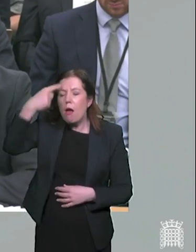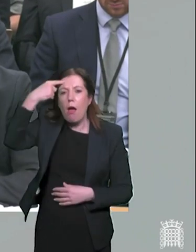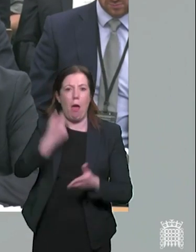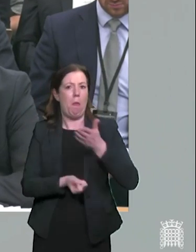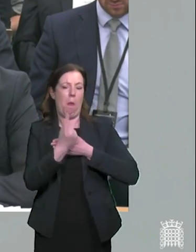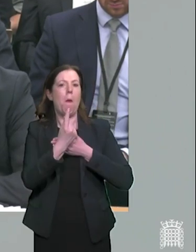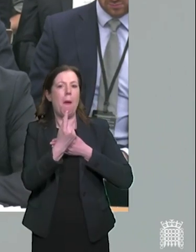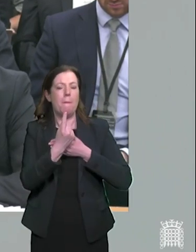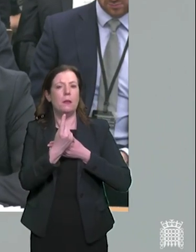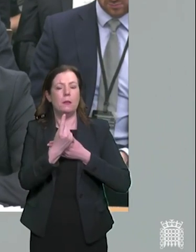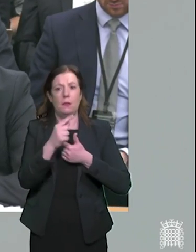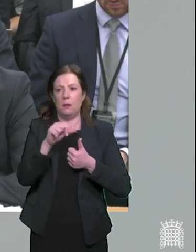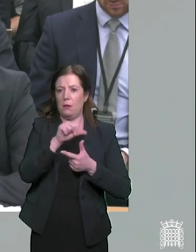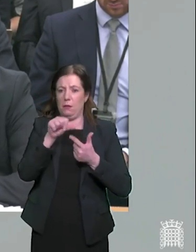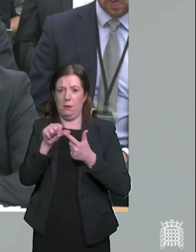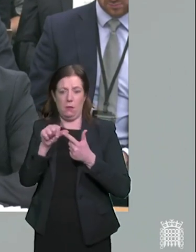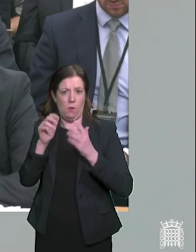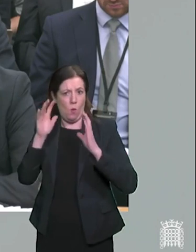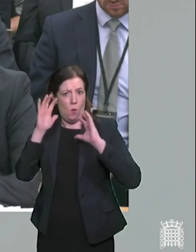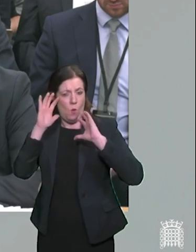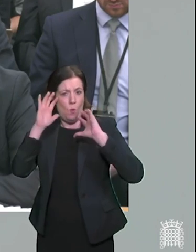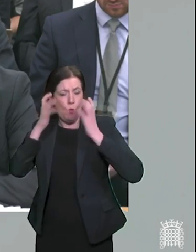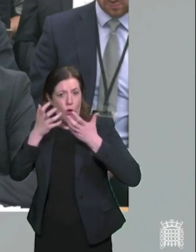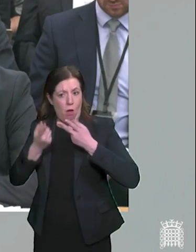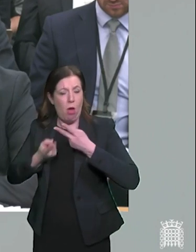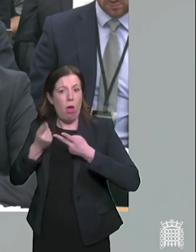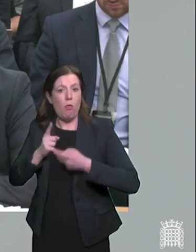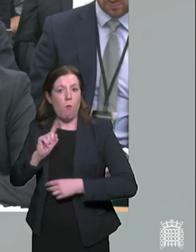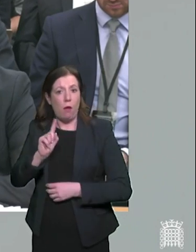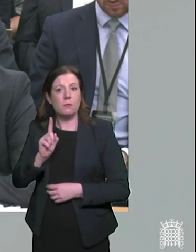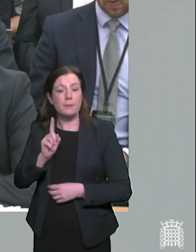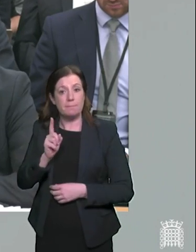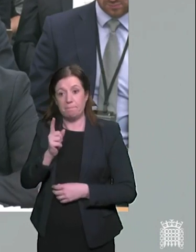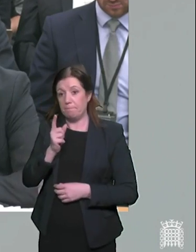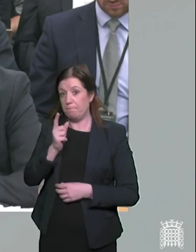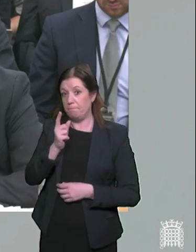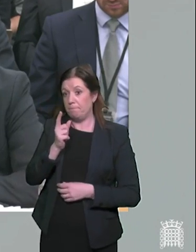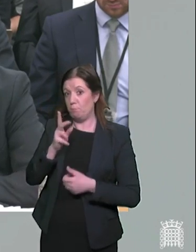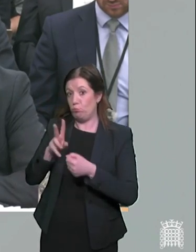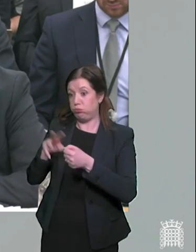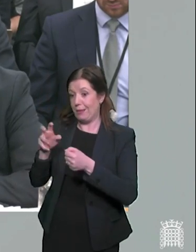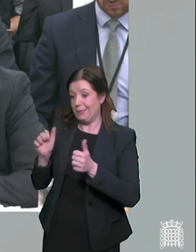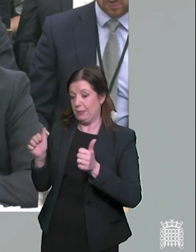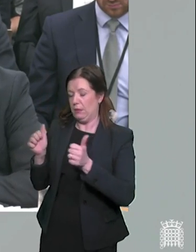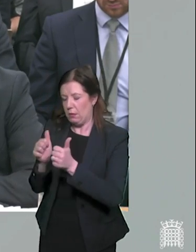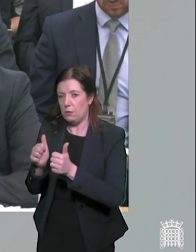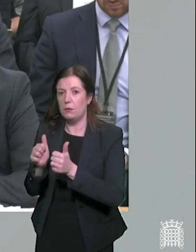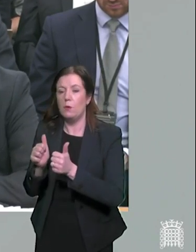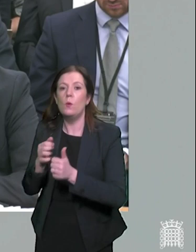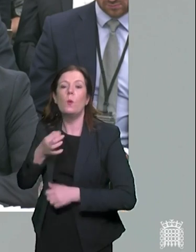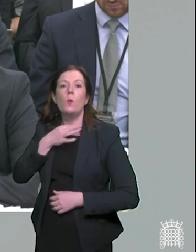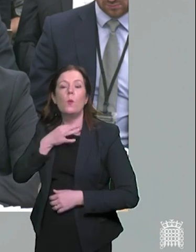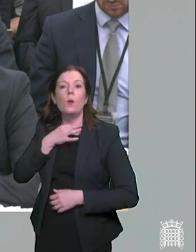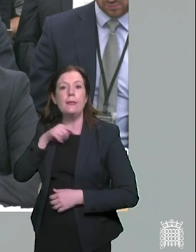but also with a great deal of anxiety about whether we were going to have a no-deal Brexit. I thought that anxiety